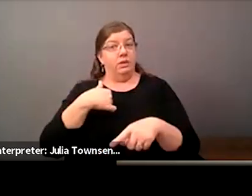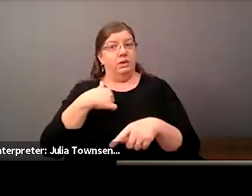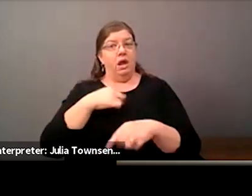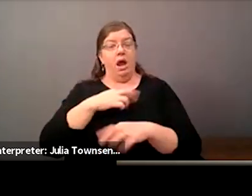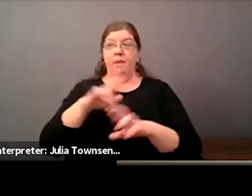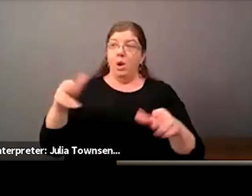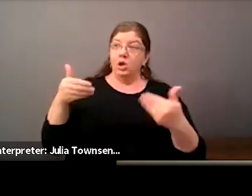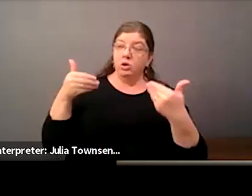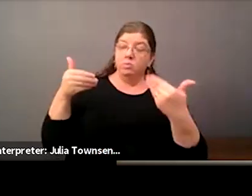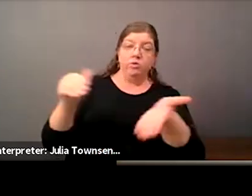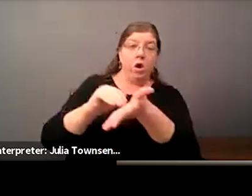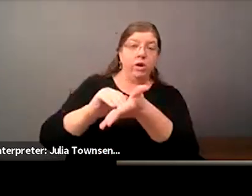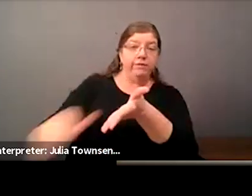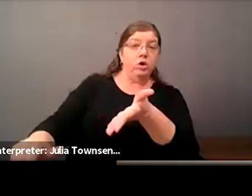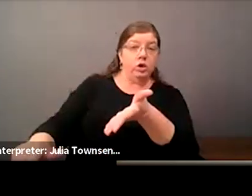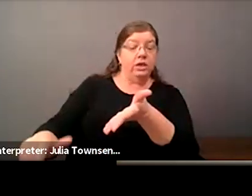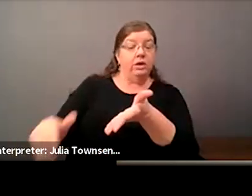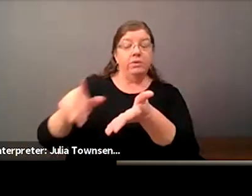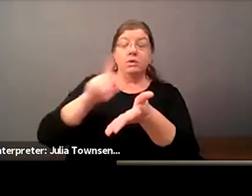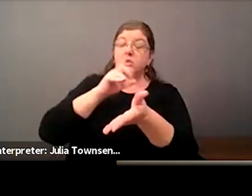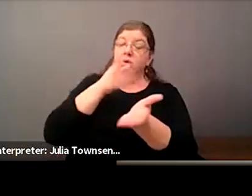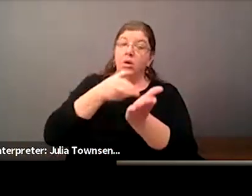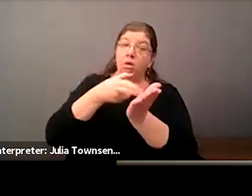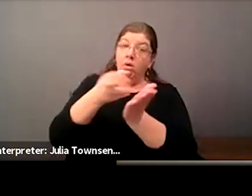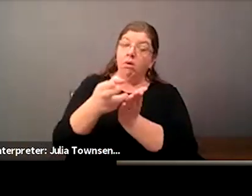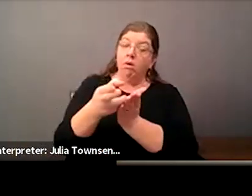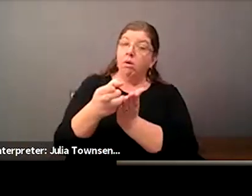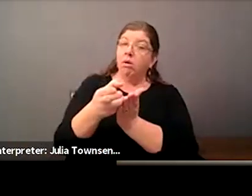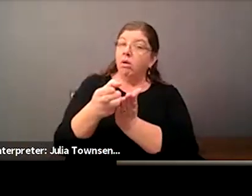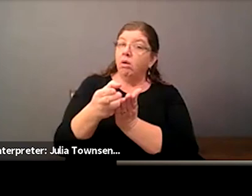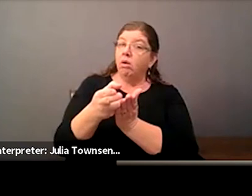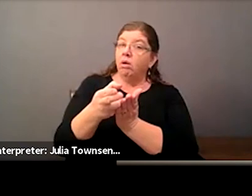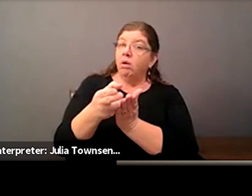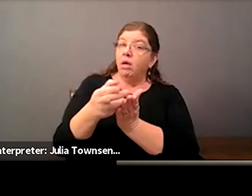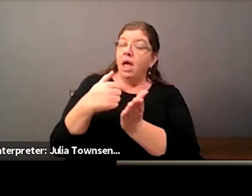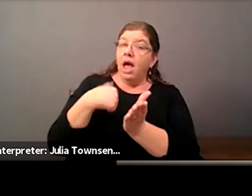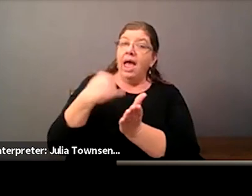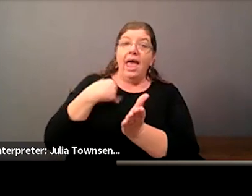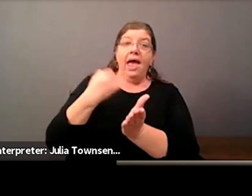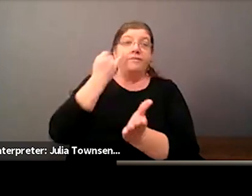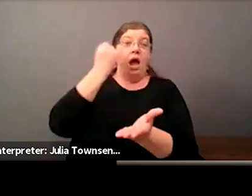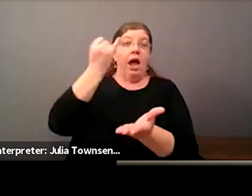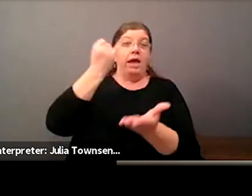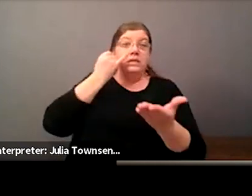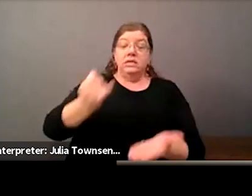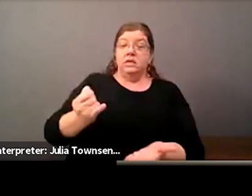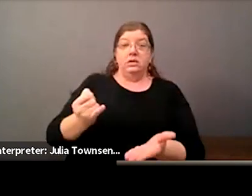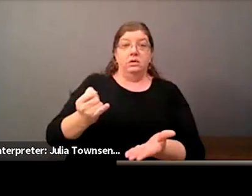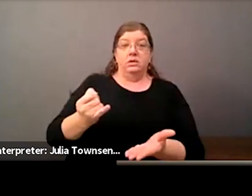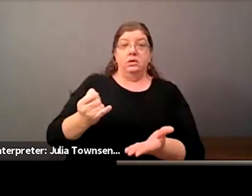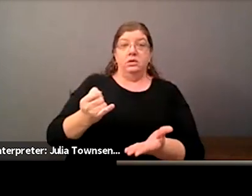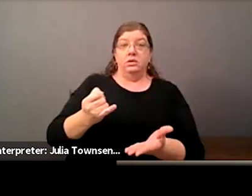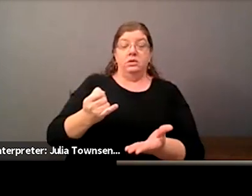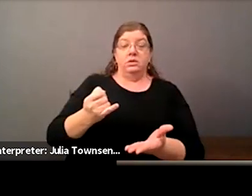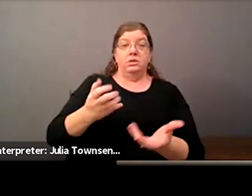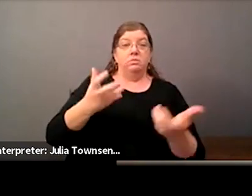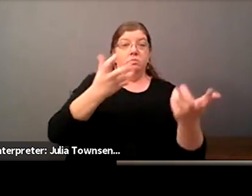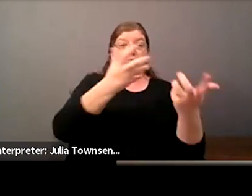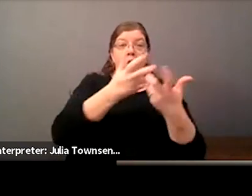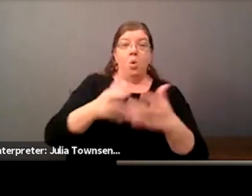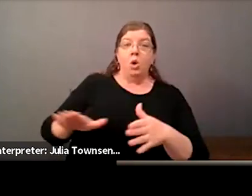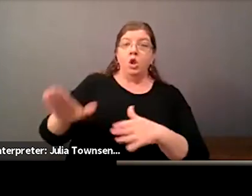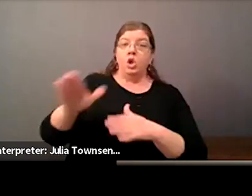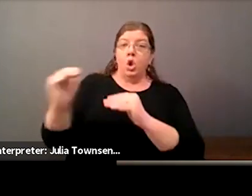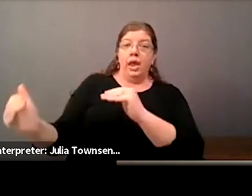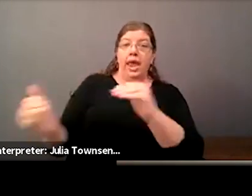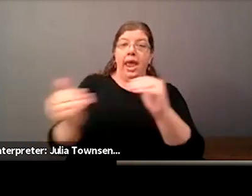forgive because frankly i have ins it's all along your equity issues